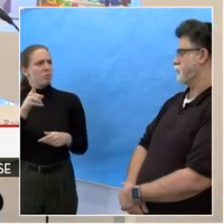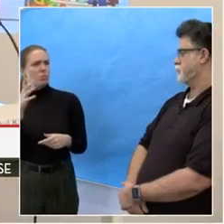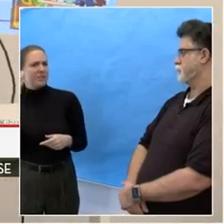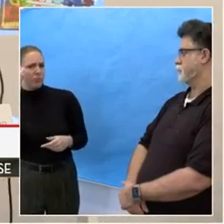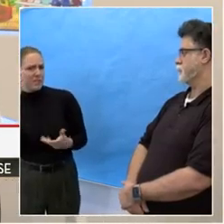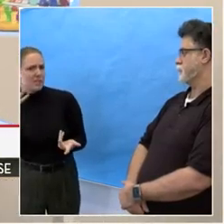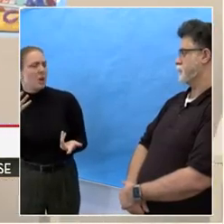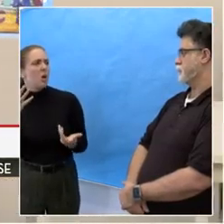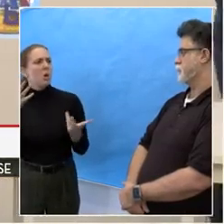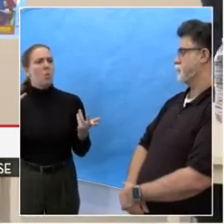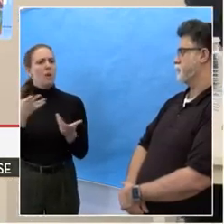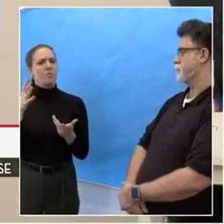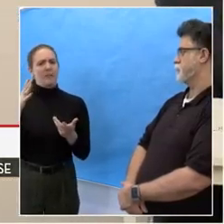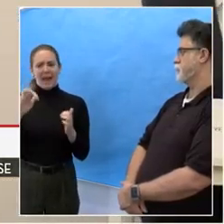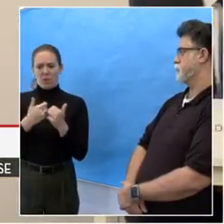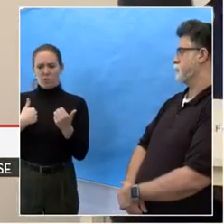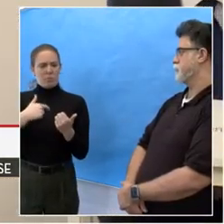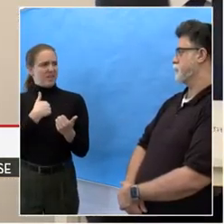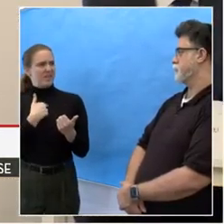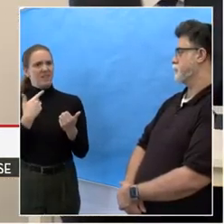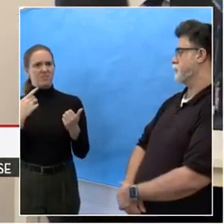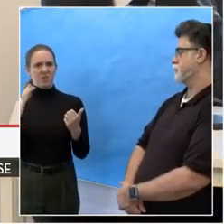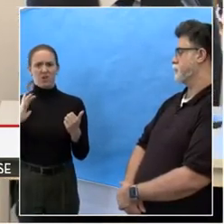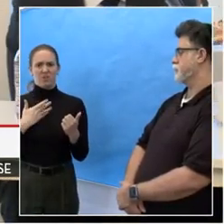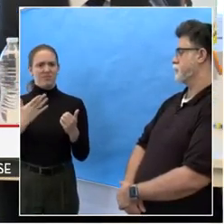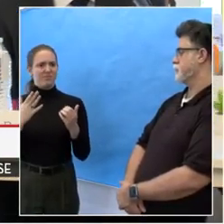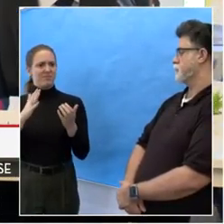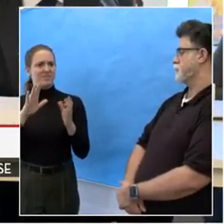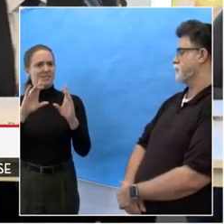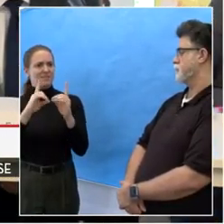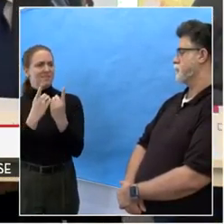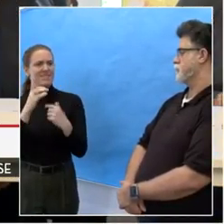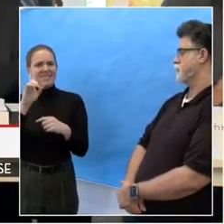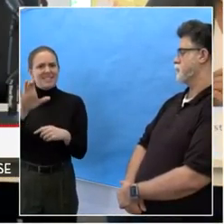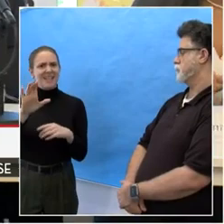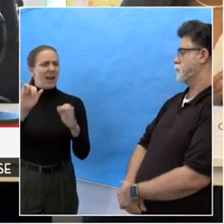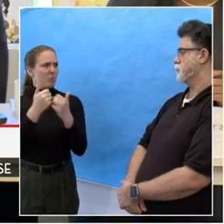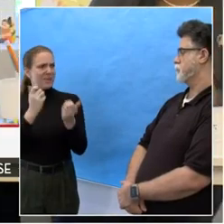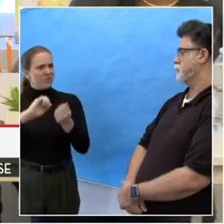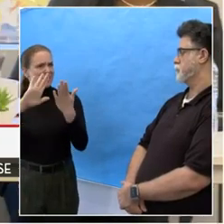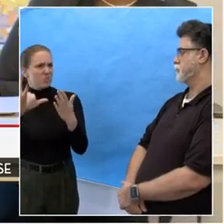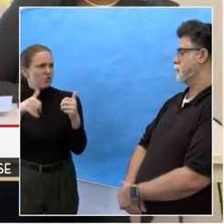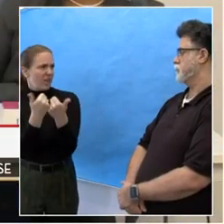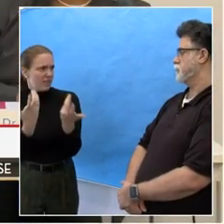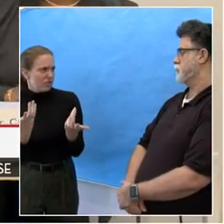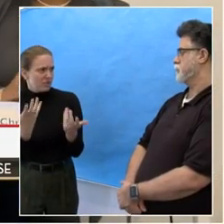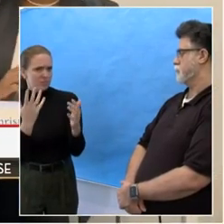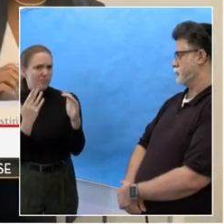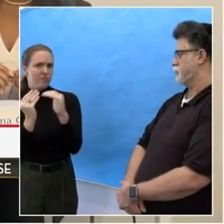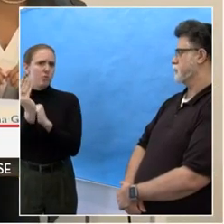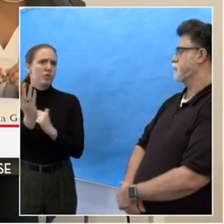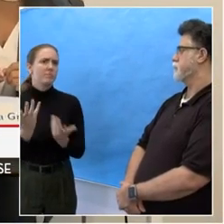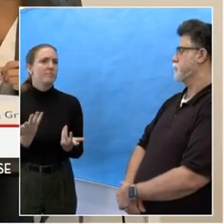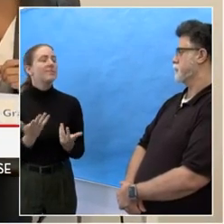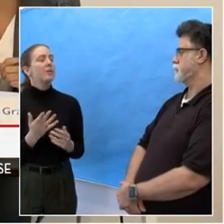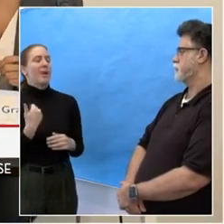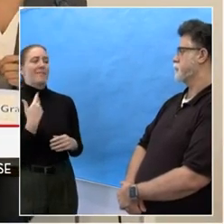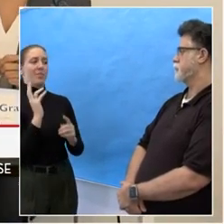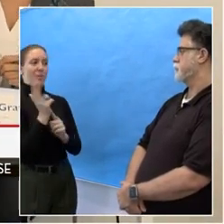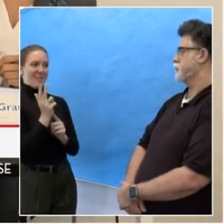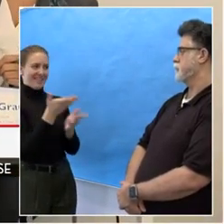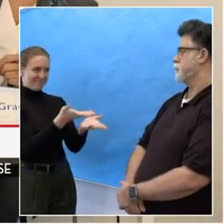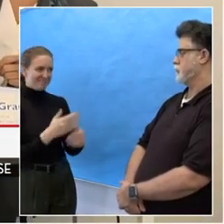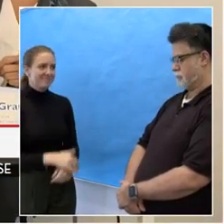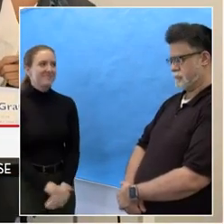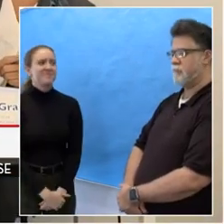recommendations address the challenges in the future? You have 3 minutes to respond. Thank you. Let me tell you what I did here is Dr. Grant is